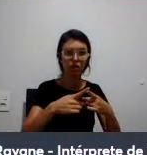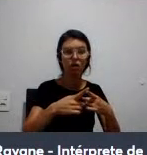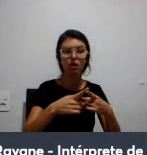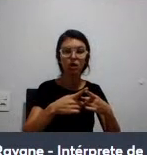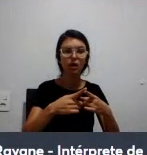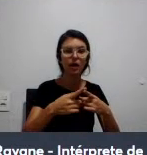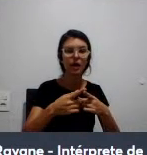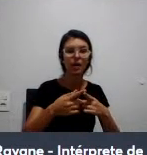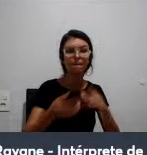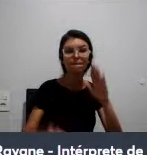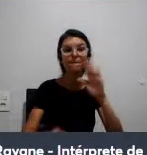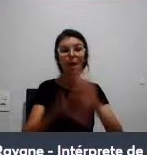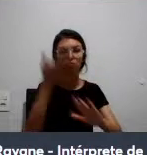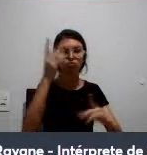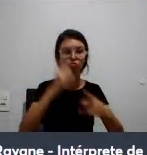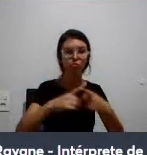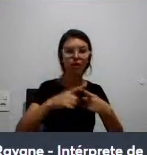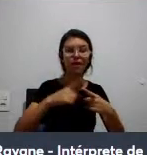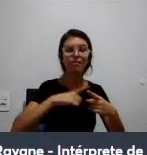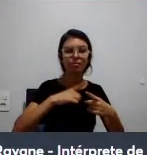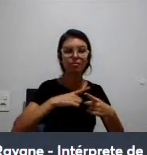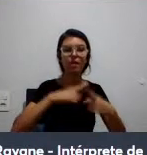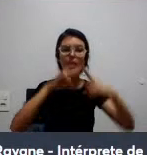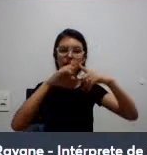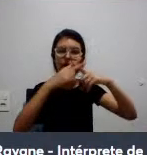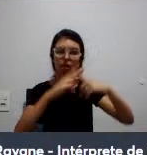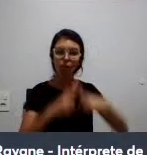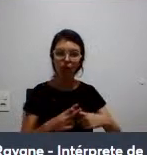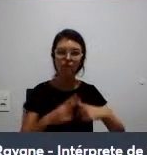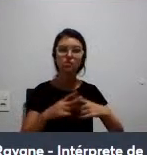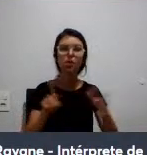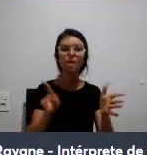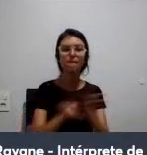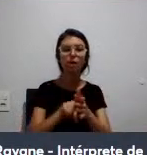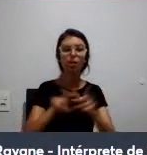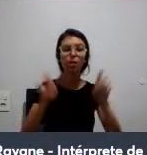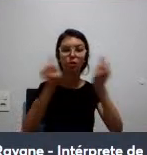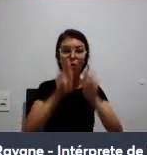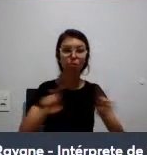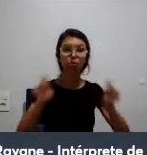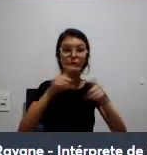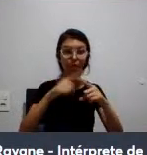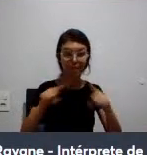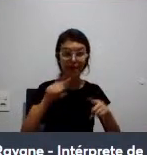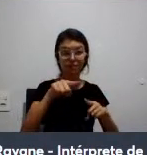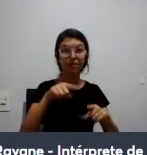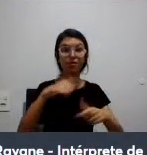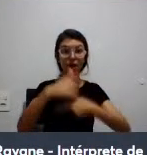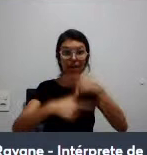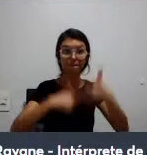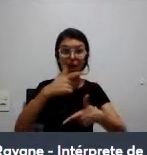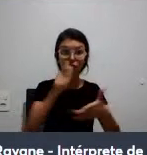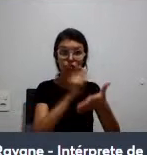computador. Mas esse é um trabalho difícil de escrita ilustrado aqui.